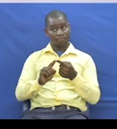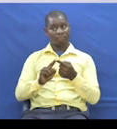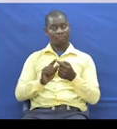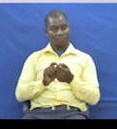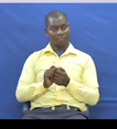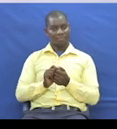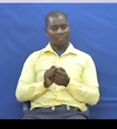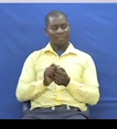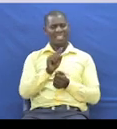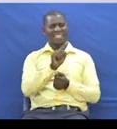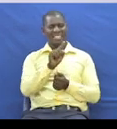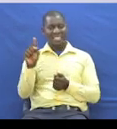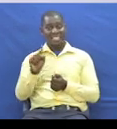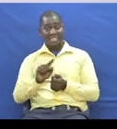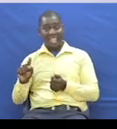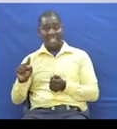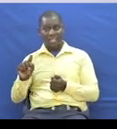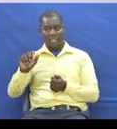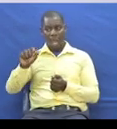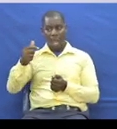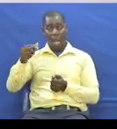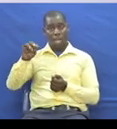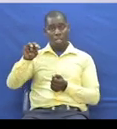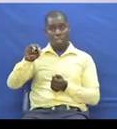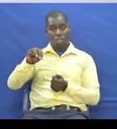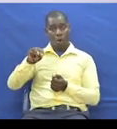and the Z is atomic number.